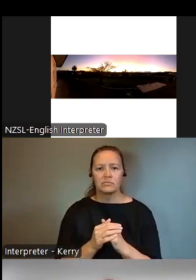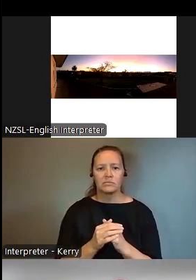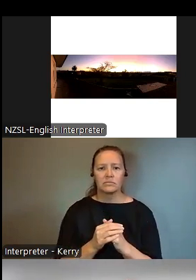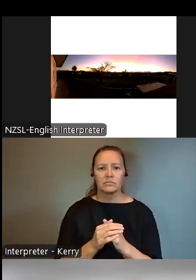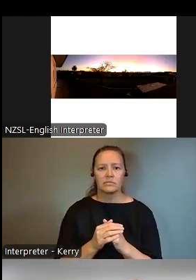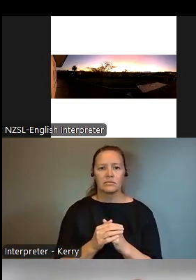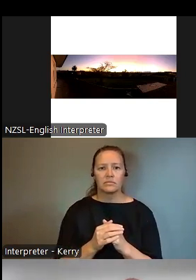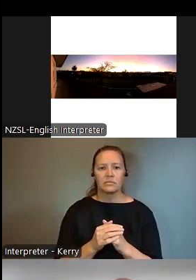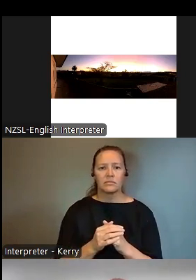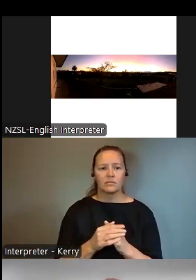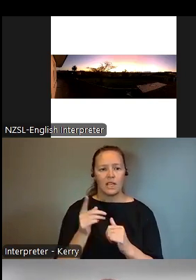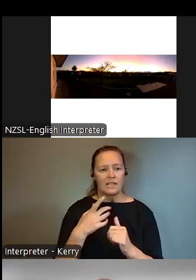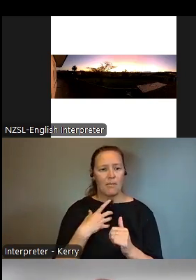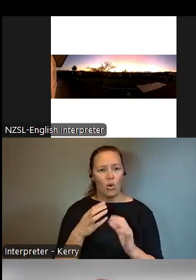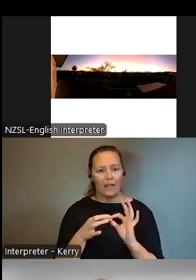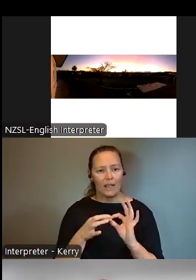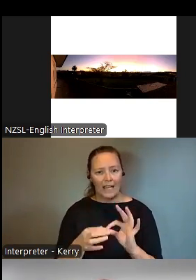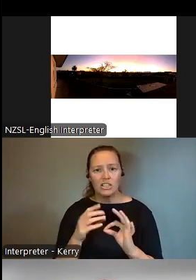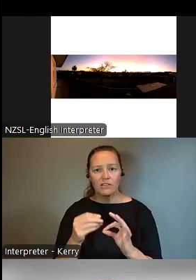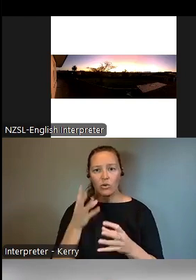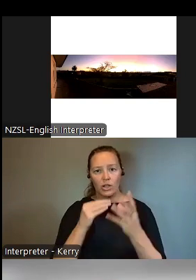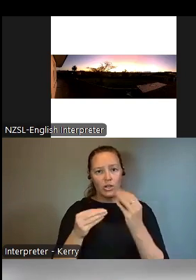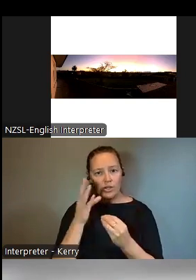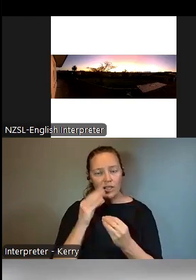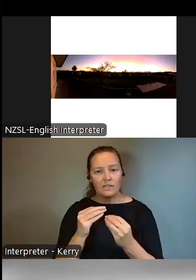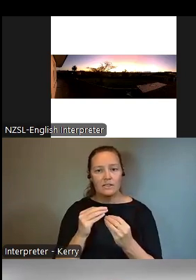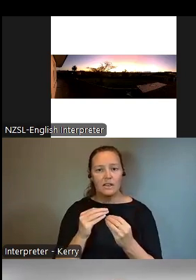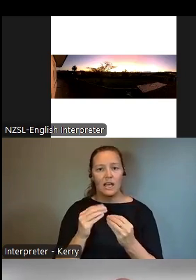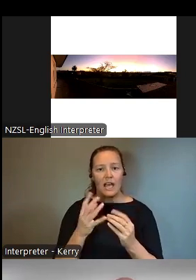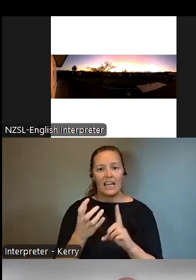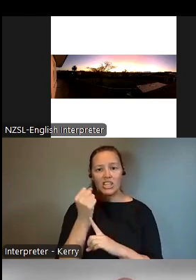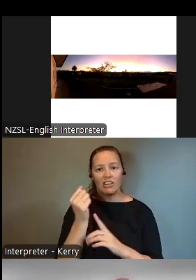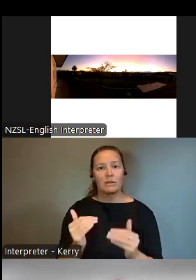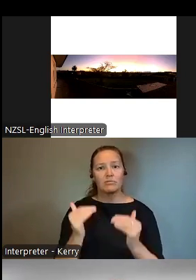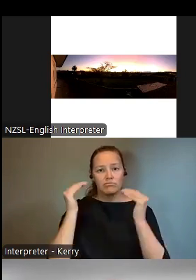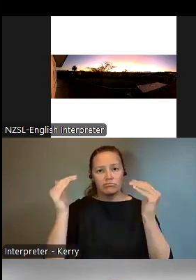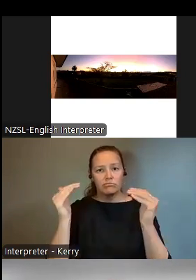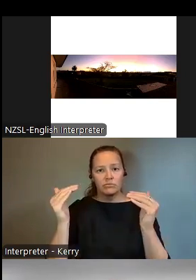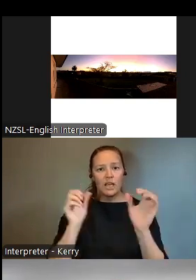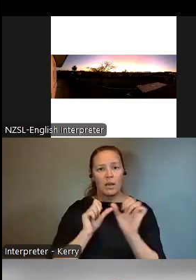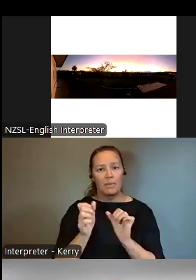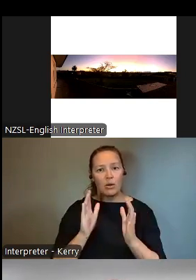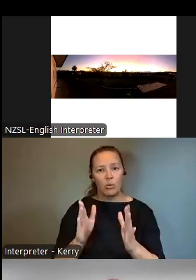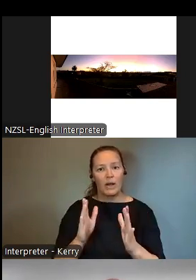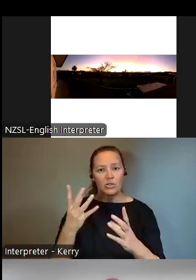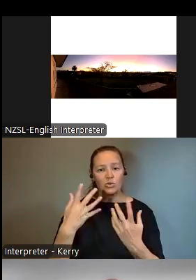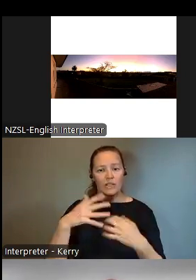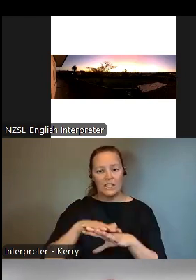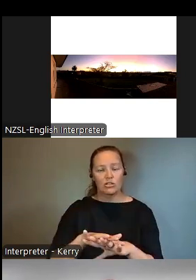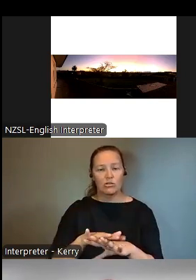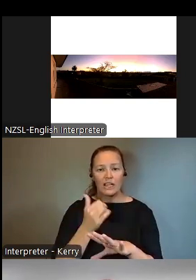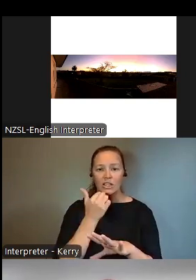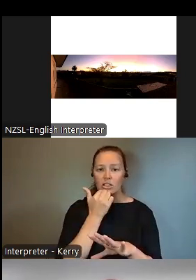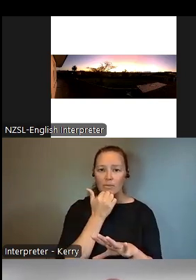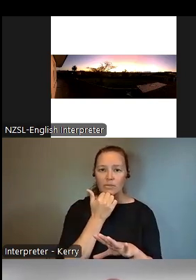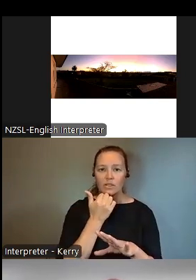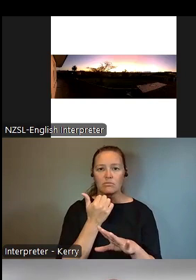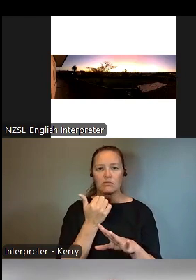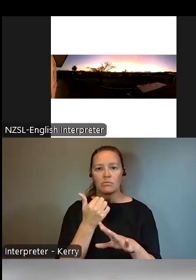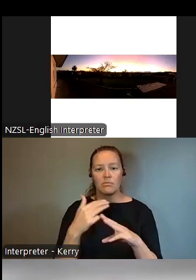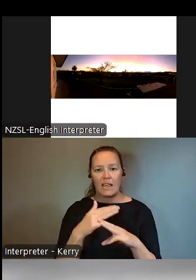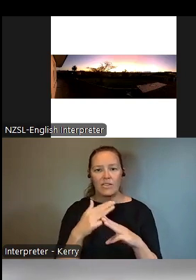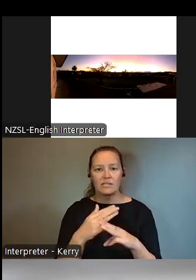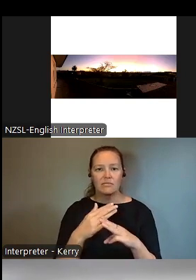for the learners? Do we see lifts in achievement? Is it a better way to integrate literacy and numeracy into